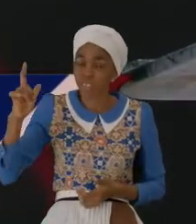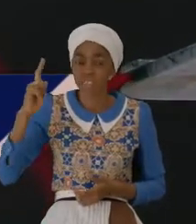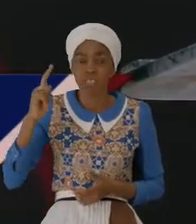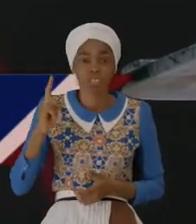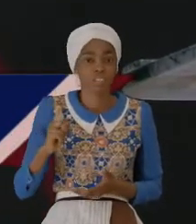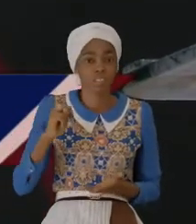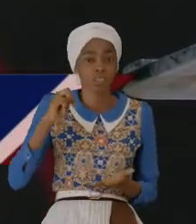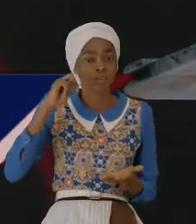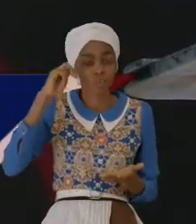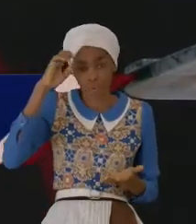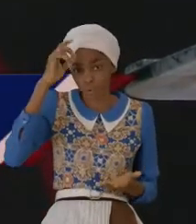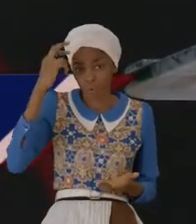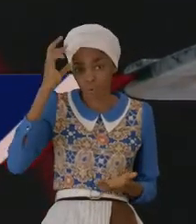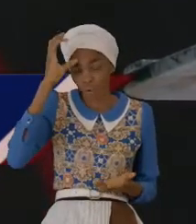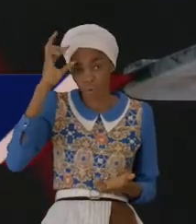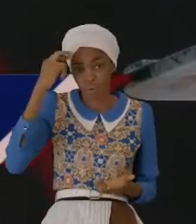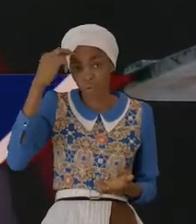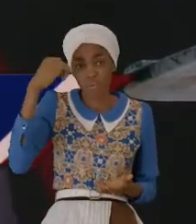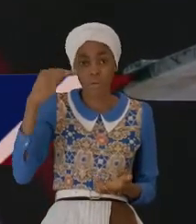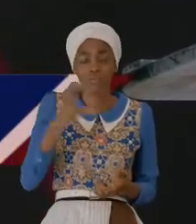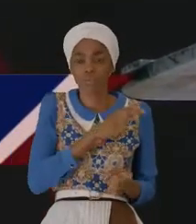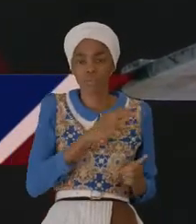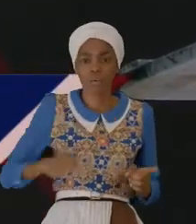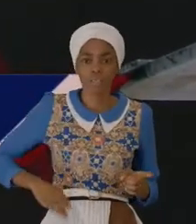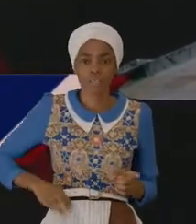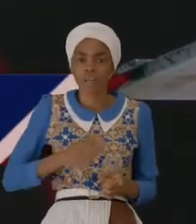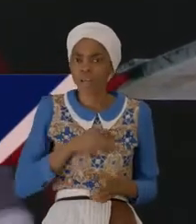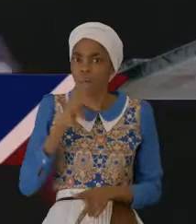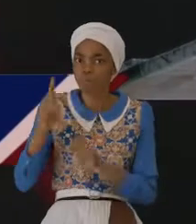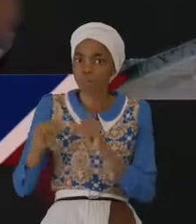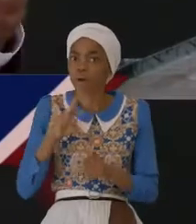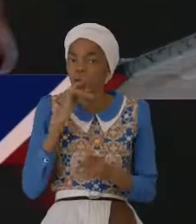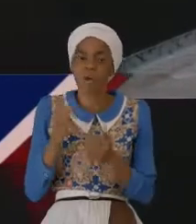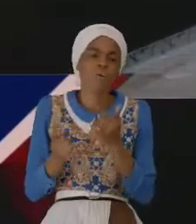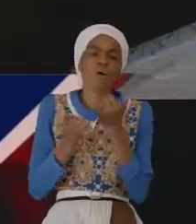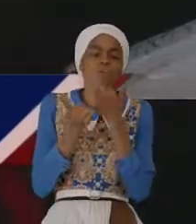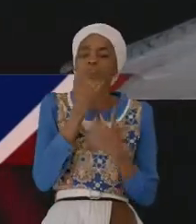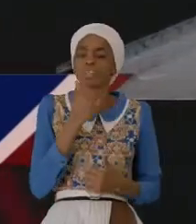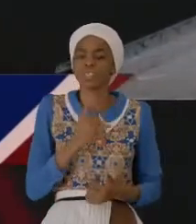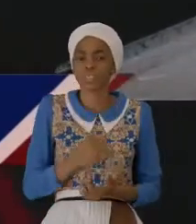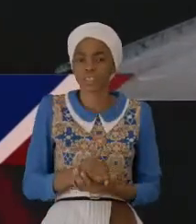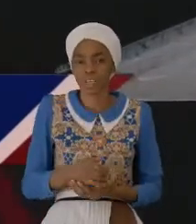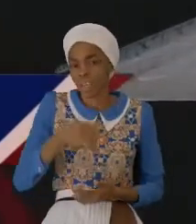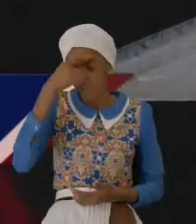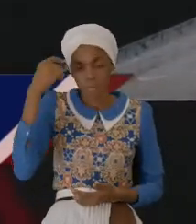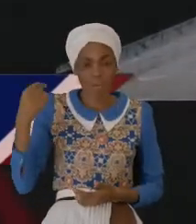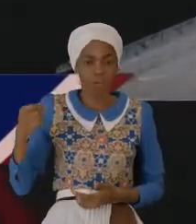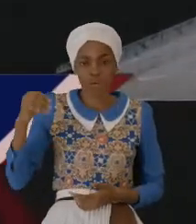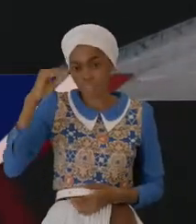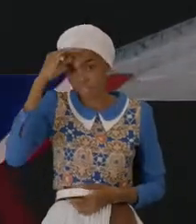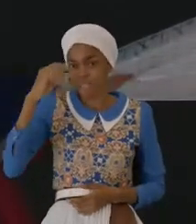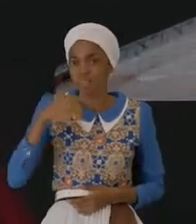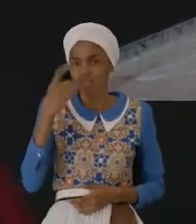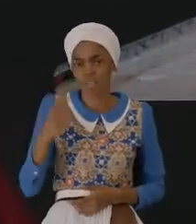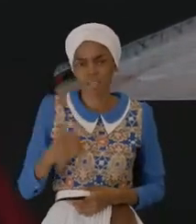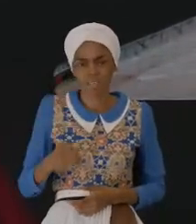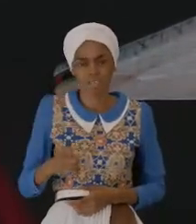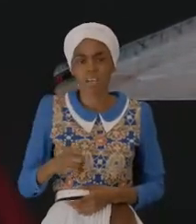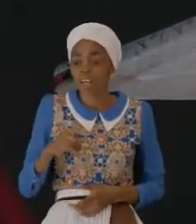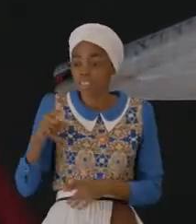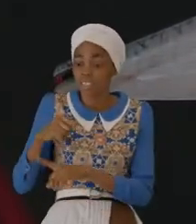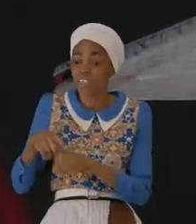Christ and the people offended because they said I should be preaching